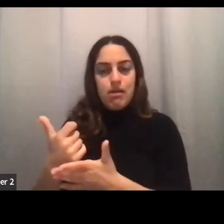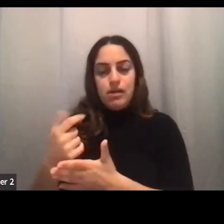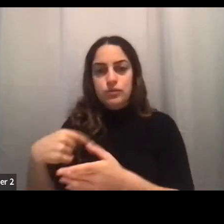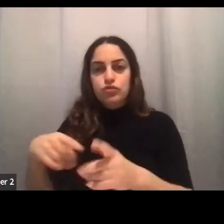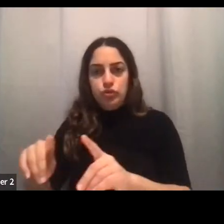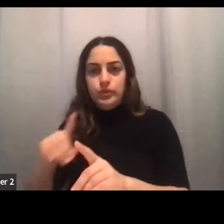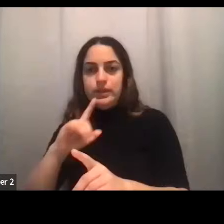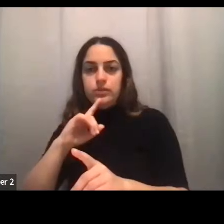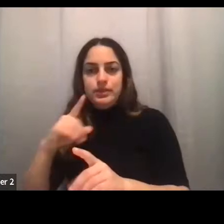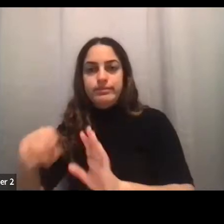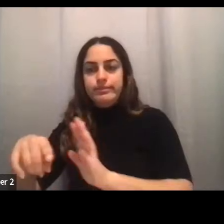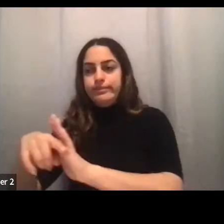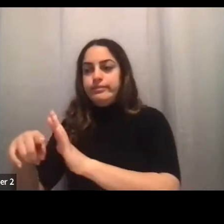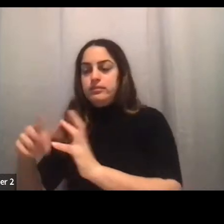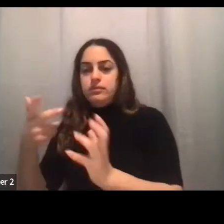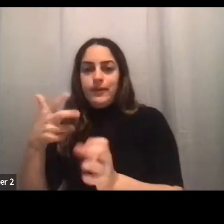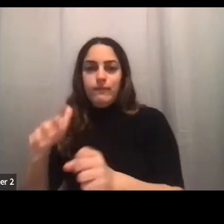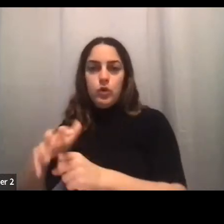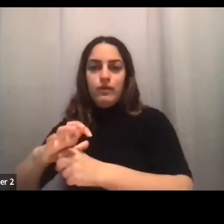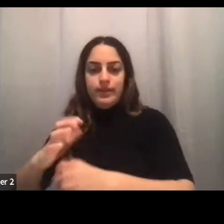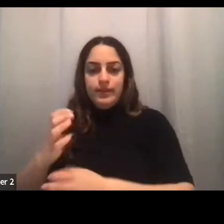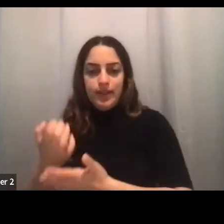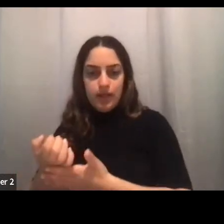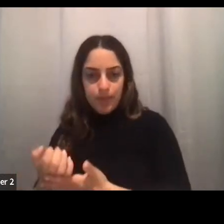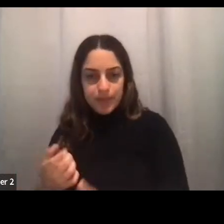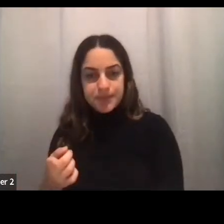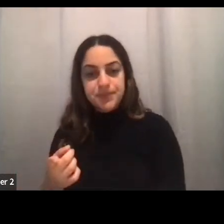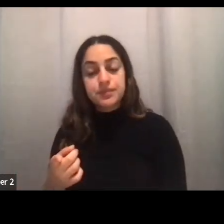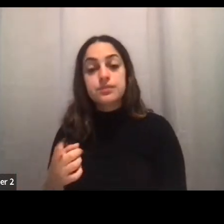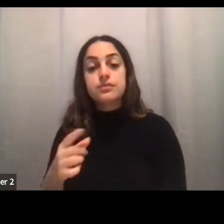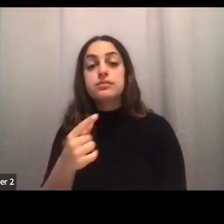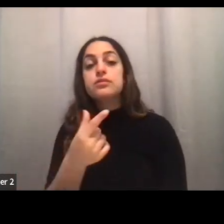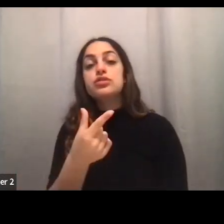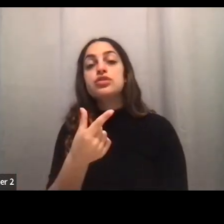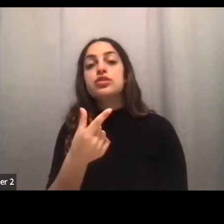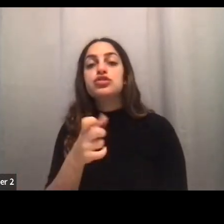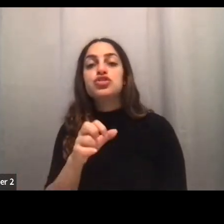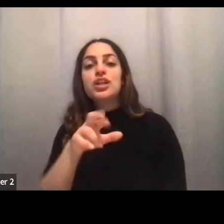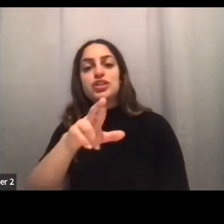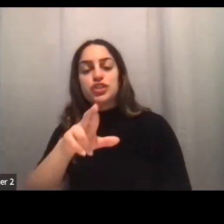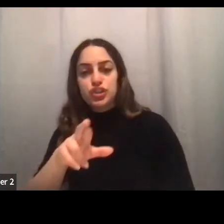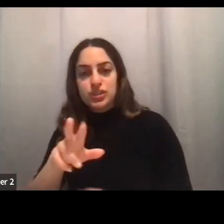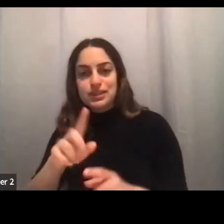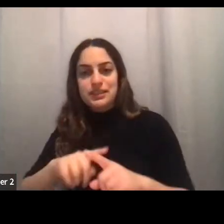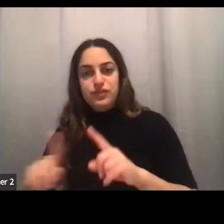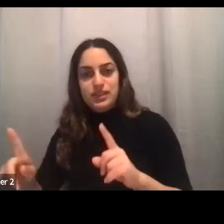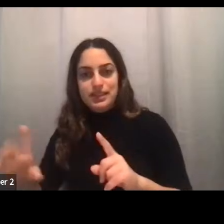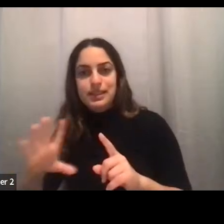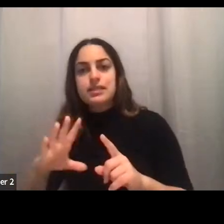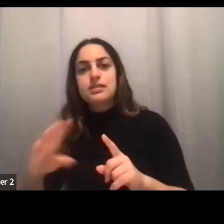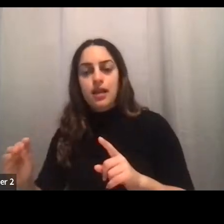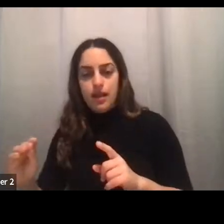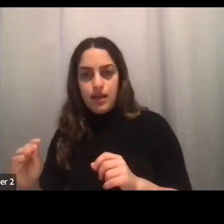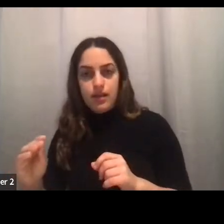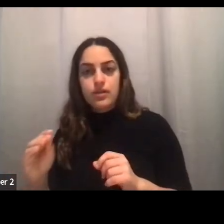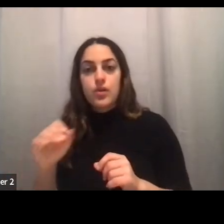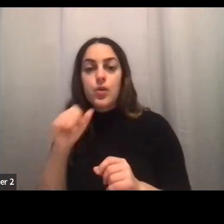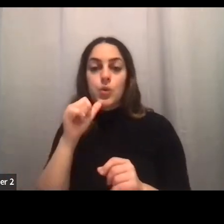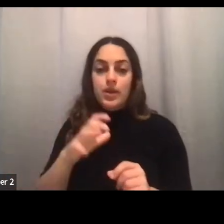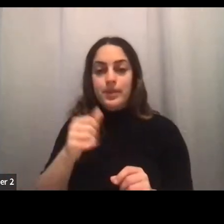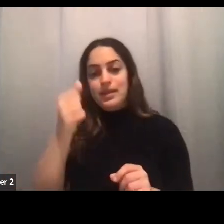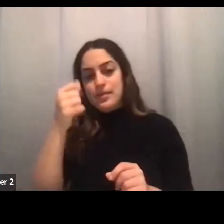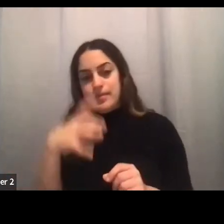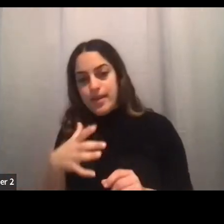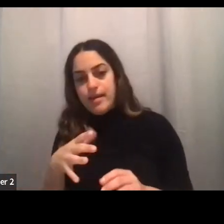experience during the current covet crisis gender differences in the distribution of women and men across